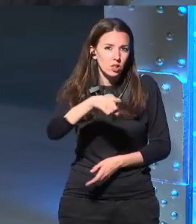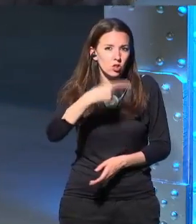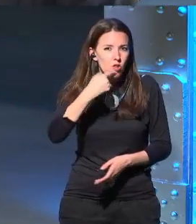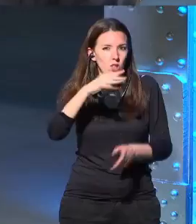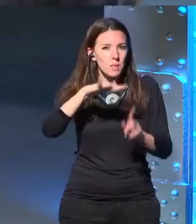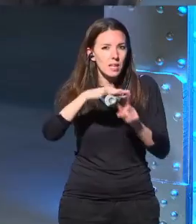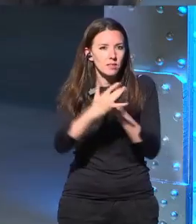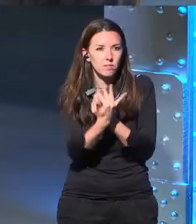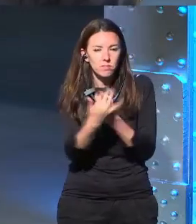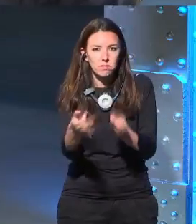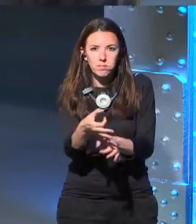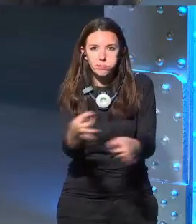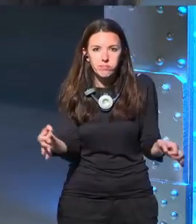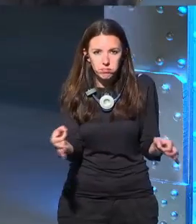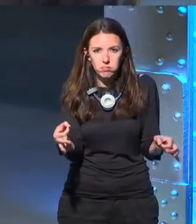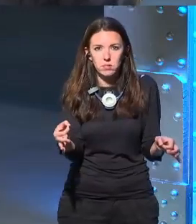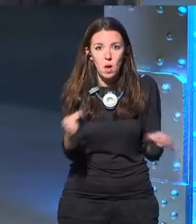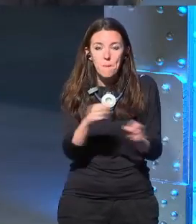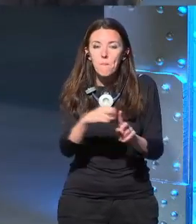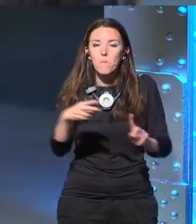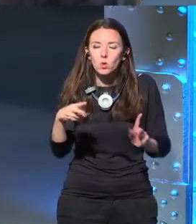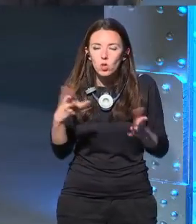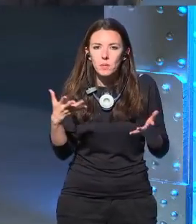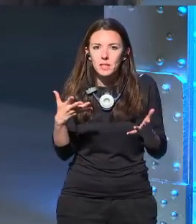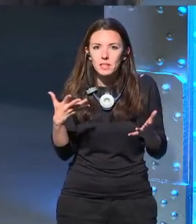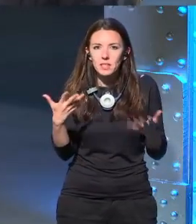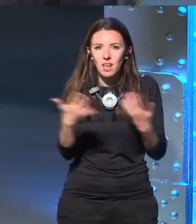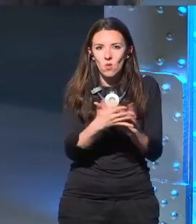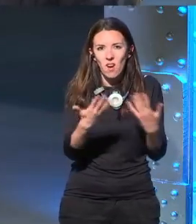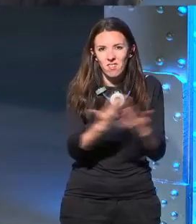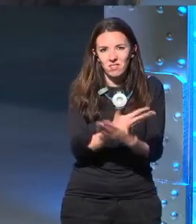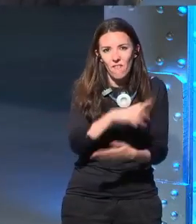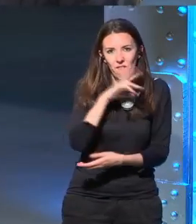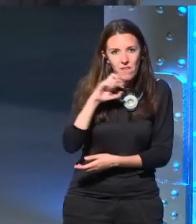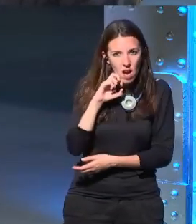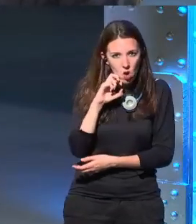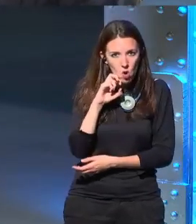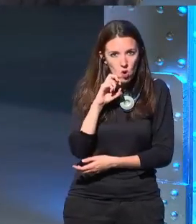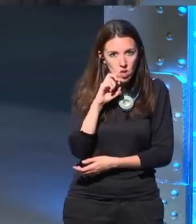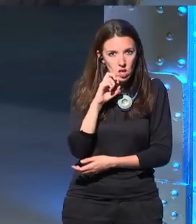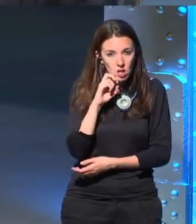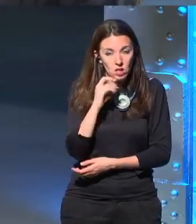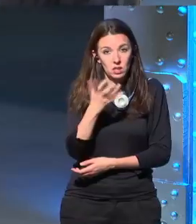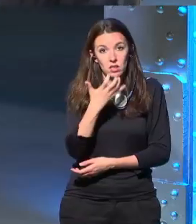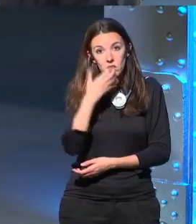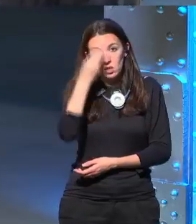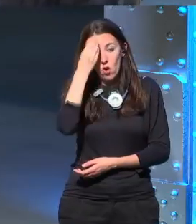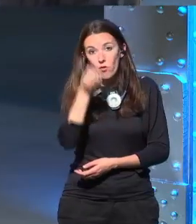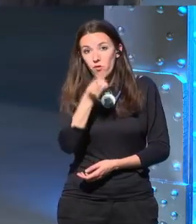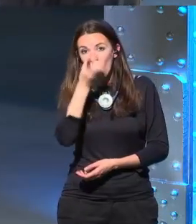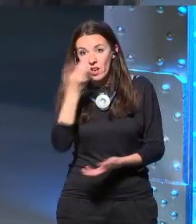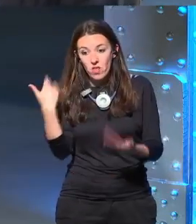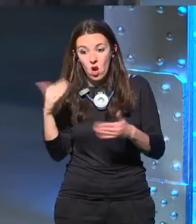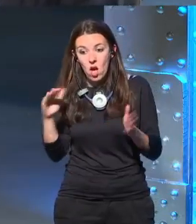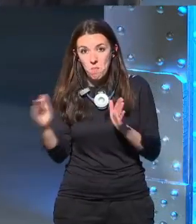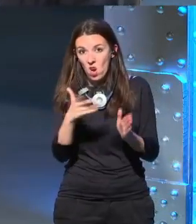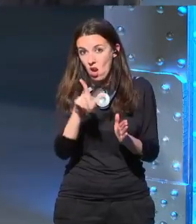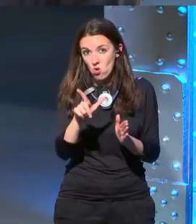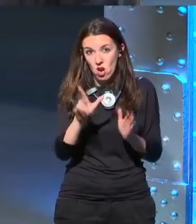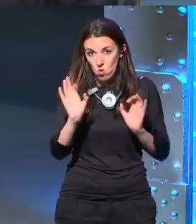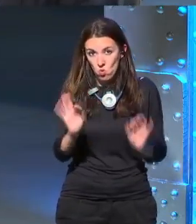at the center, how important it is to find the right context from a point of view of a combination of values. I mean, if